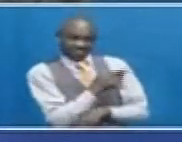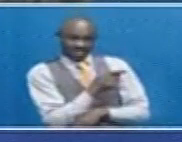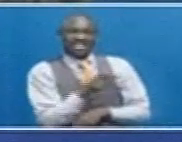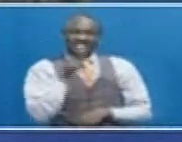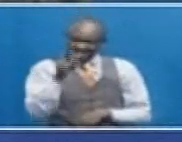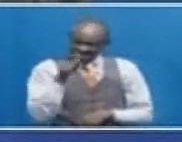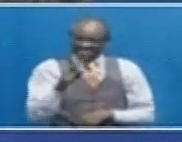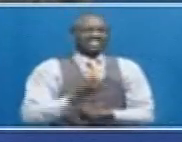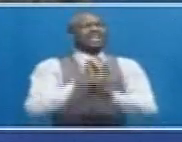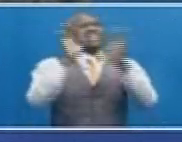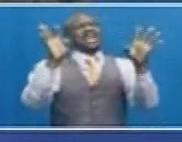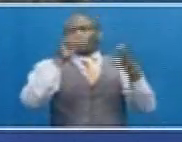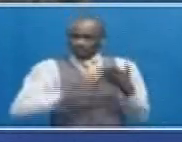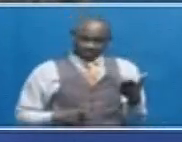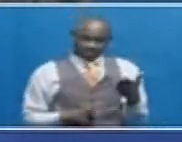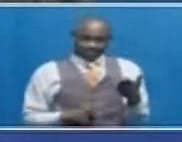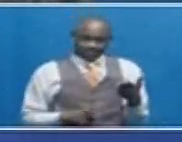is very clear. It's,